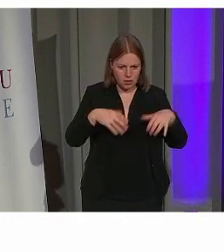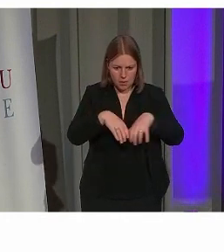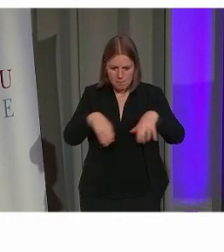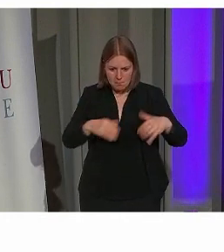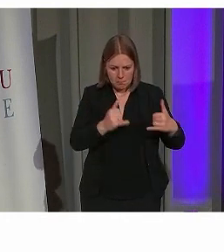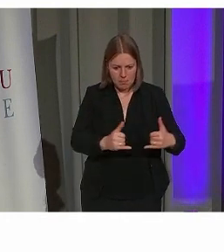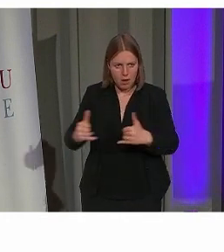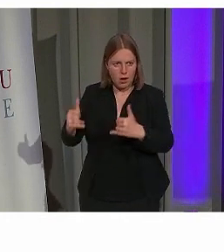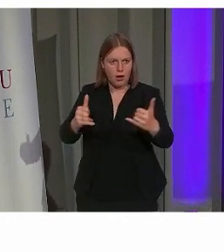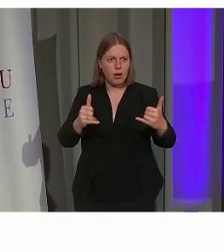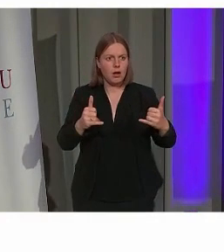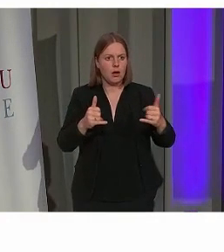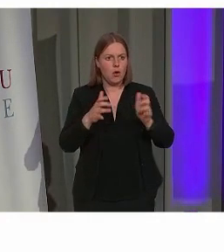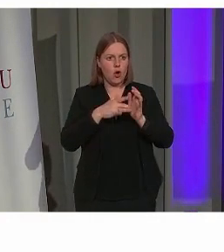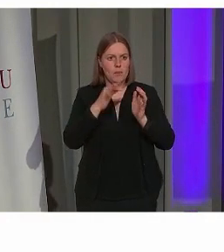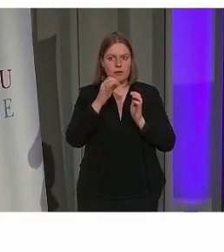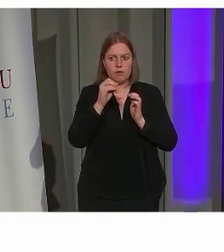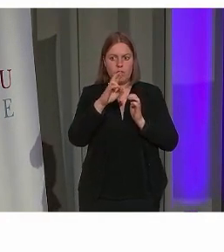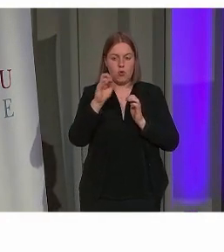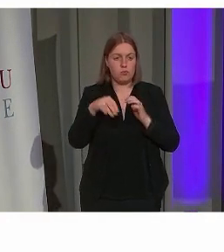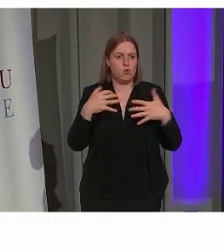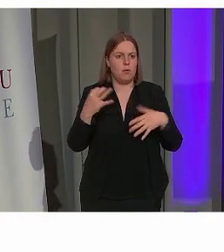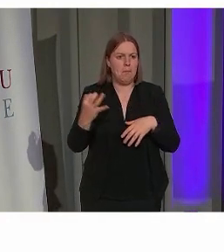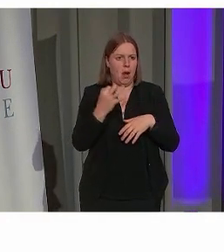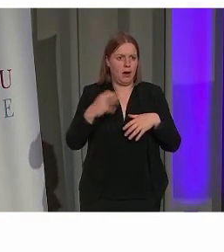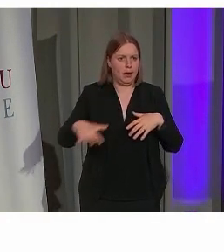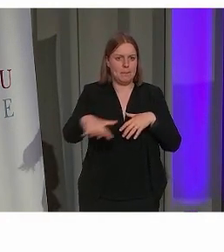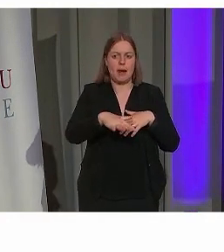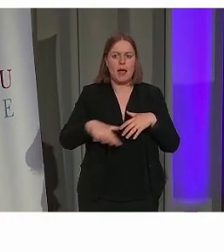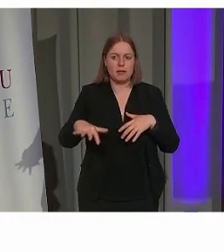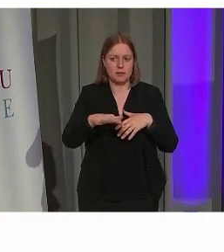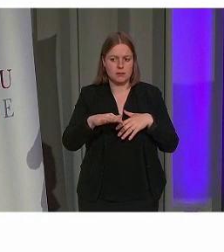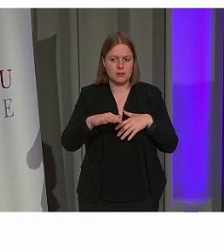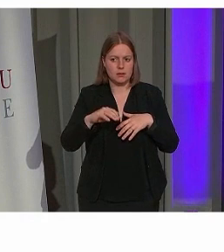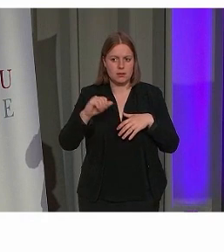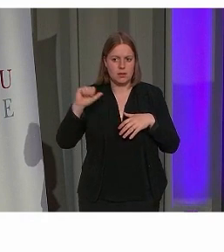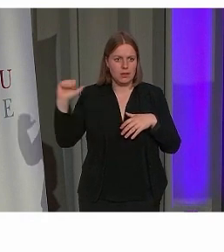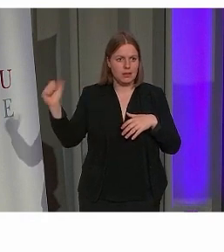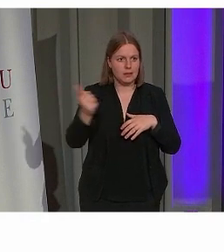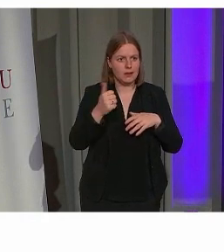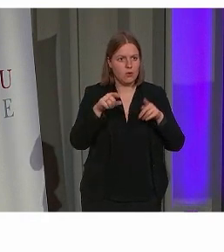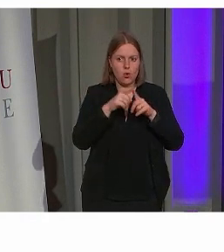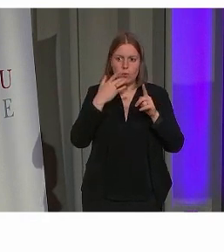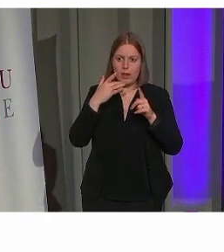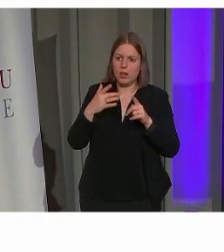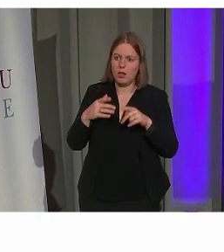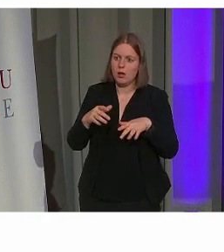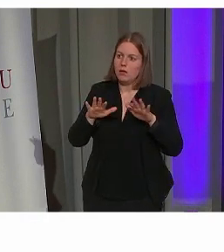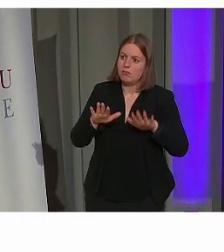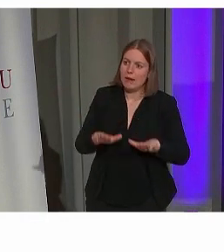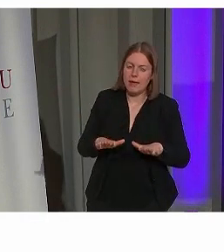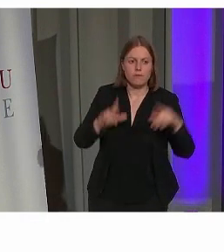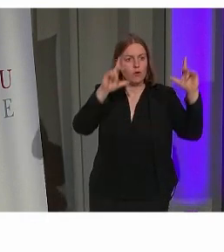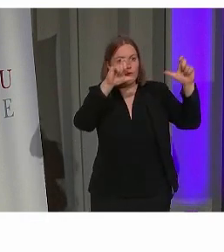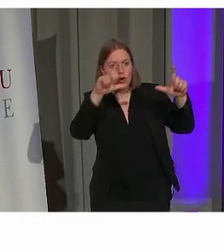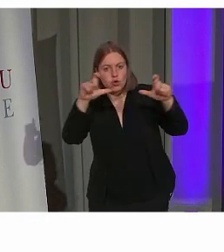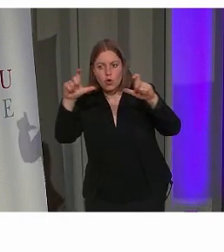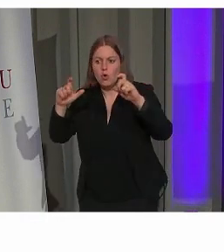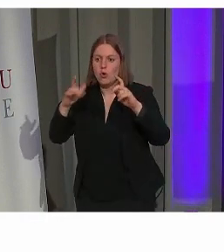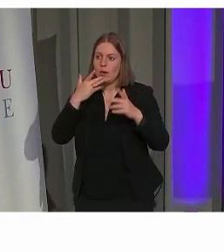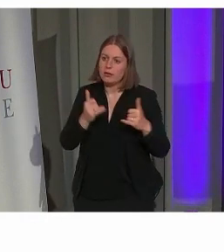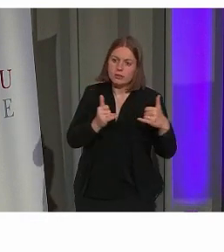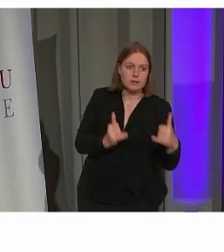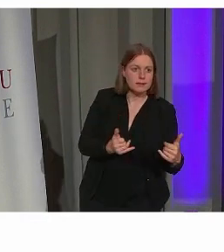main element, and all people want to stop, stay, take photos,